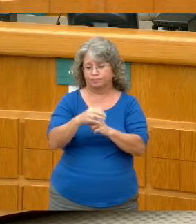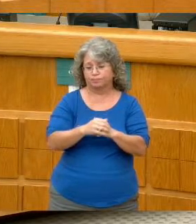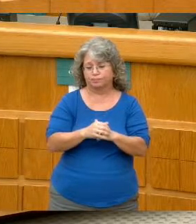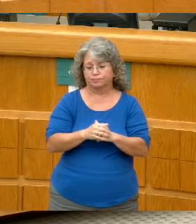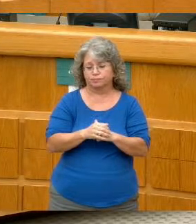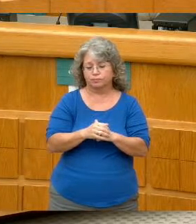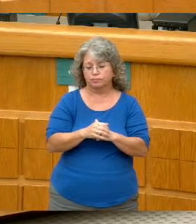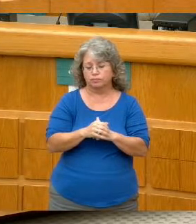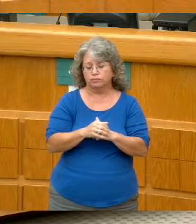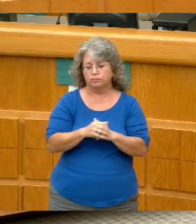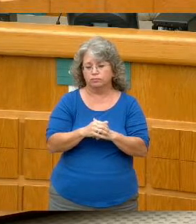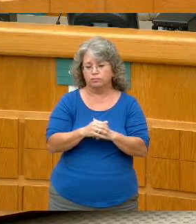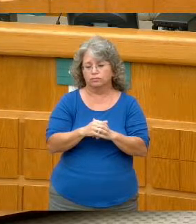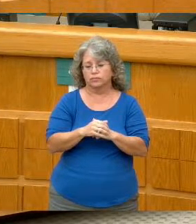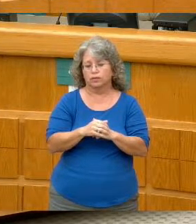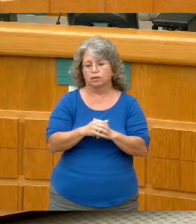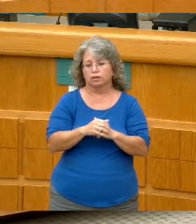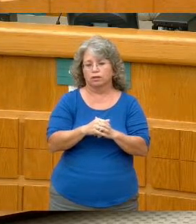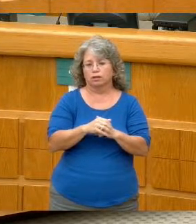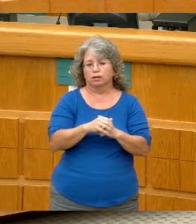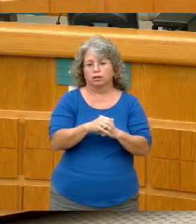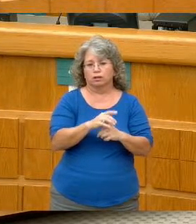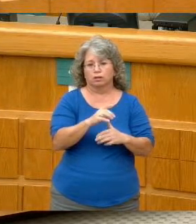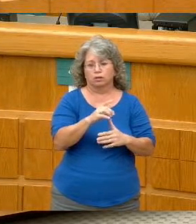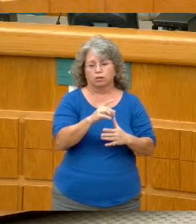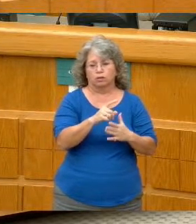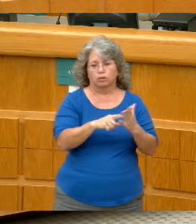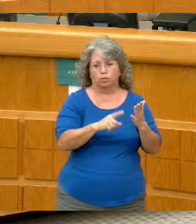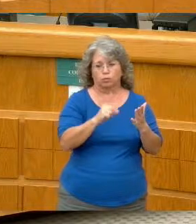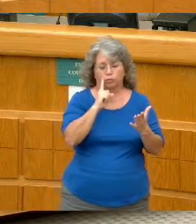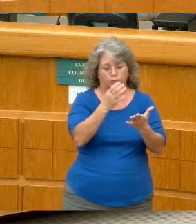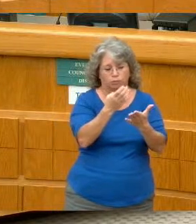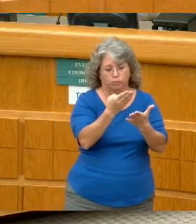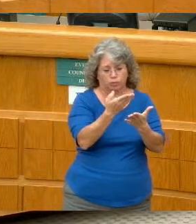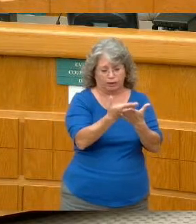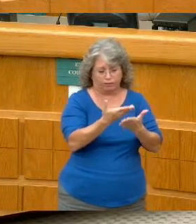The classic findings in the autopsy